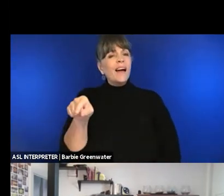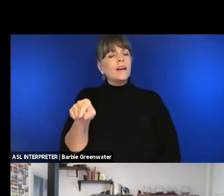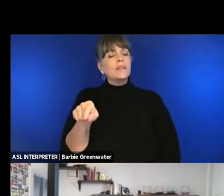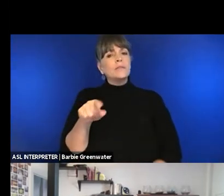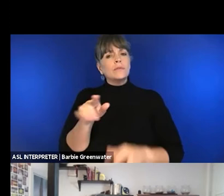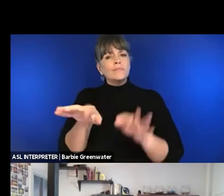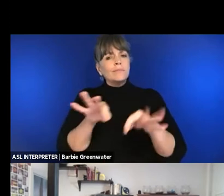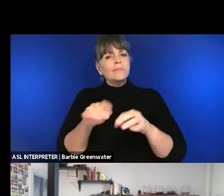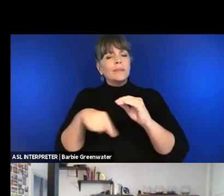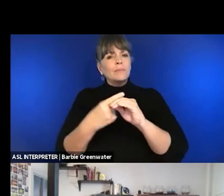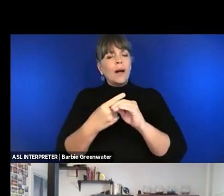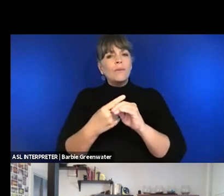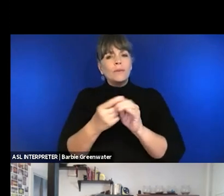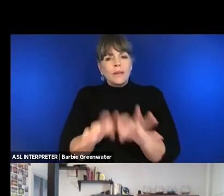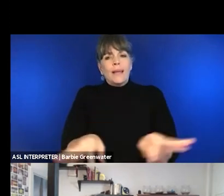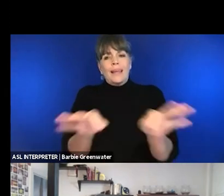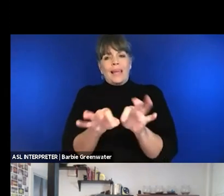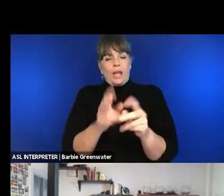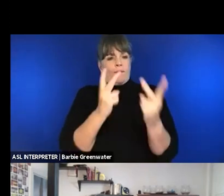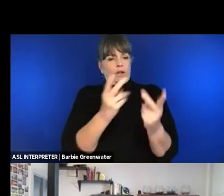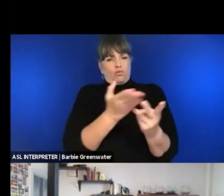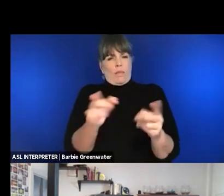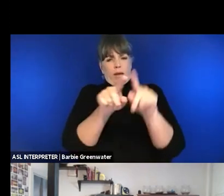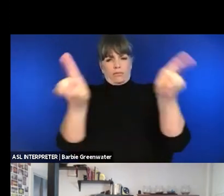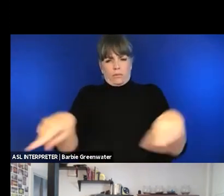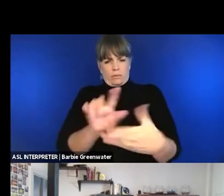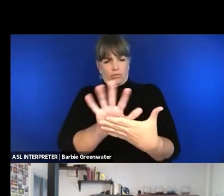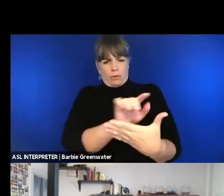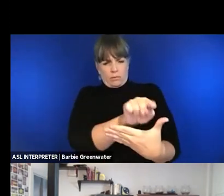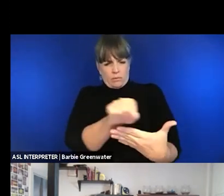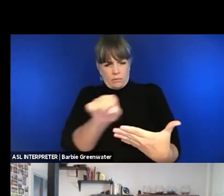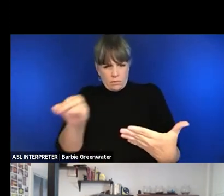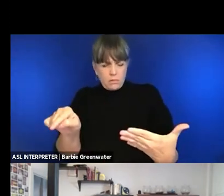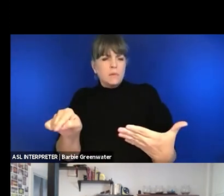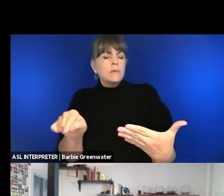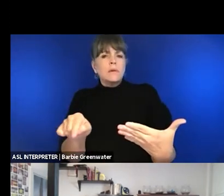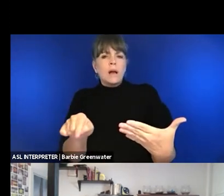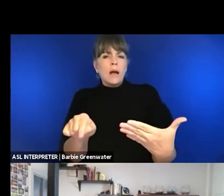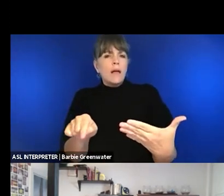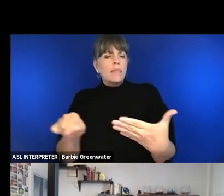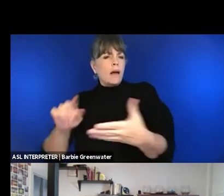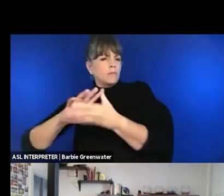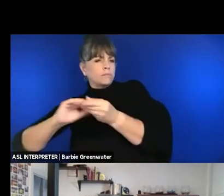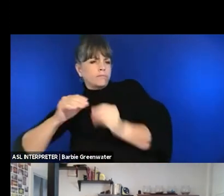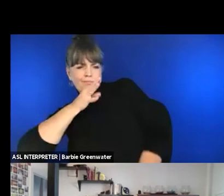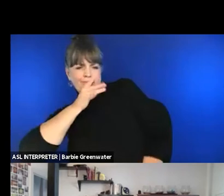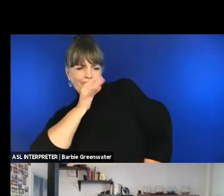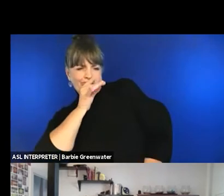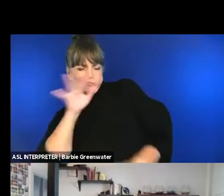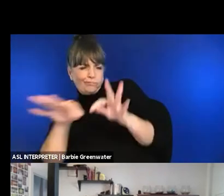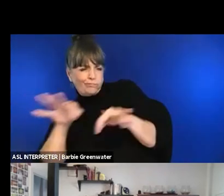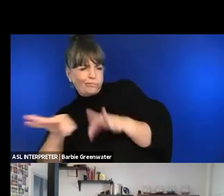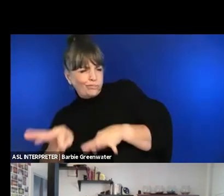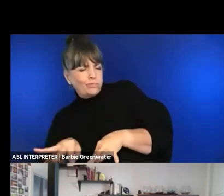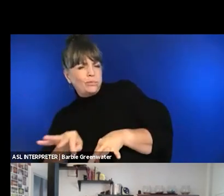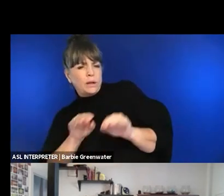or movie or short form content. By inserting narrated description into the natural